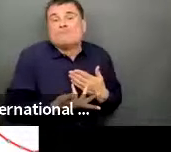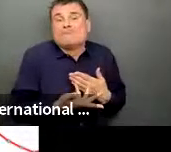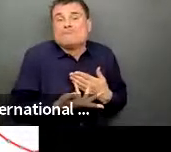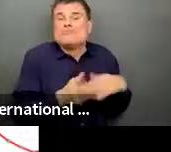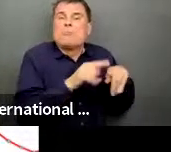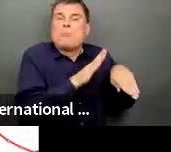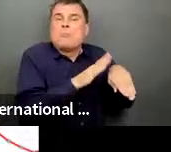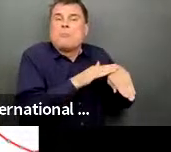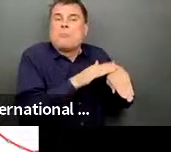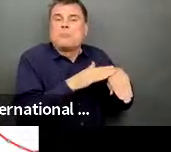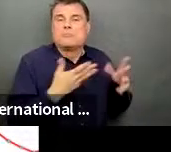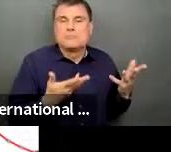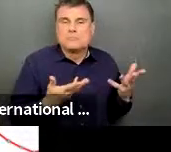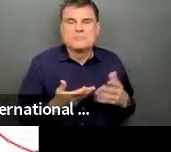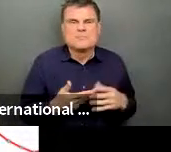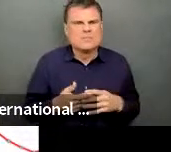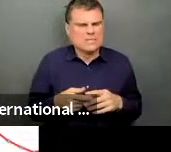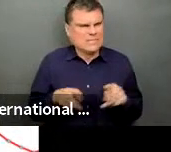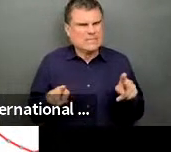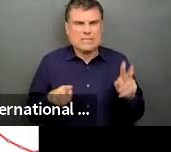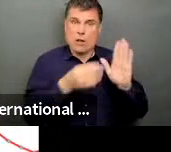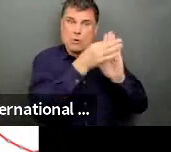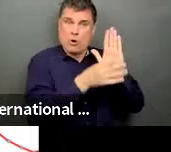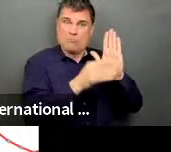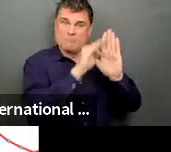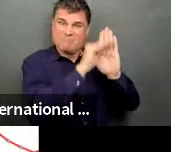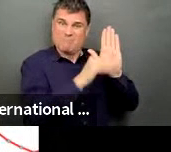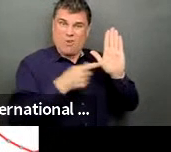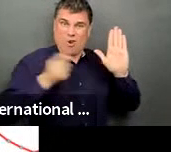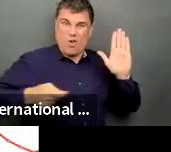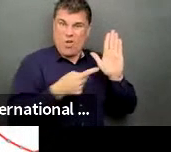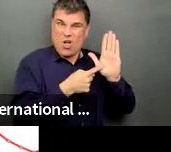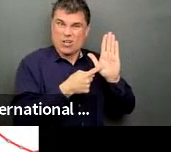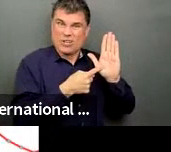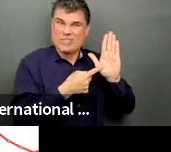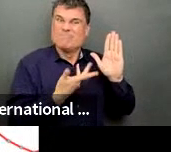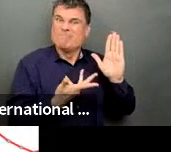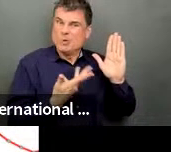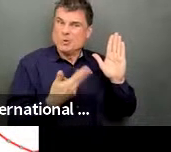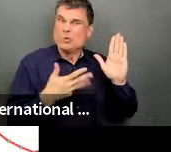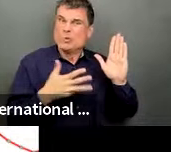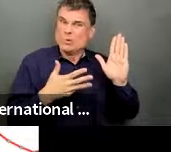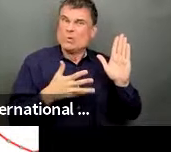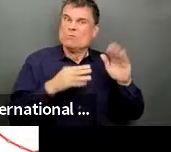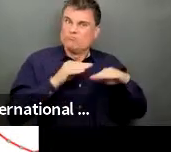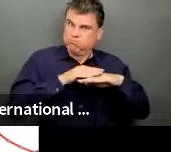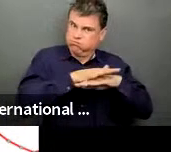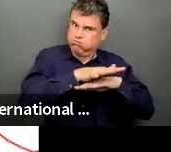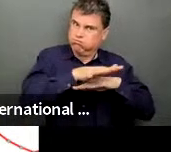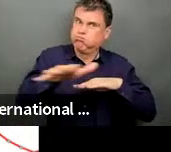Third, advocacy, BCC, IEC.